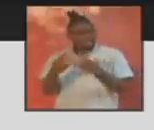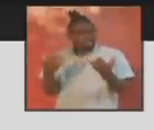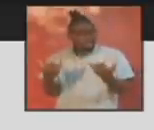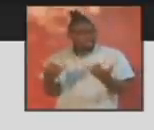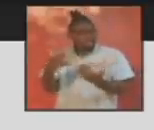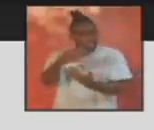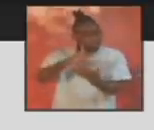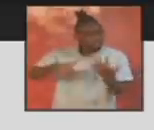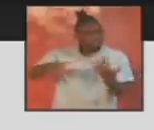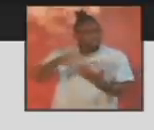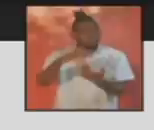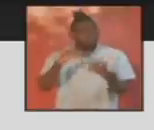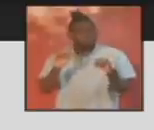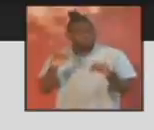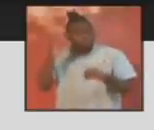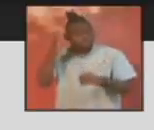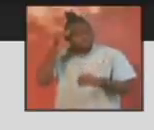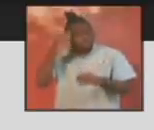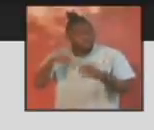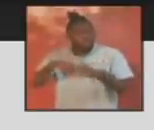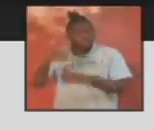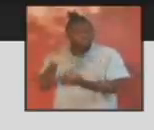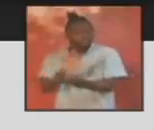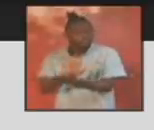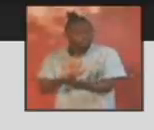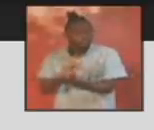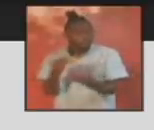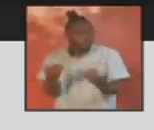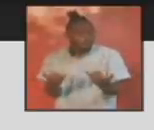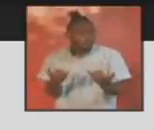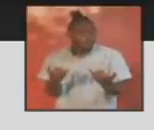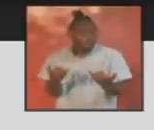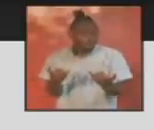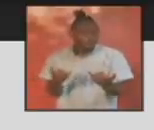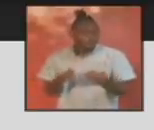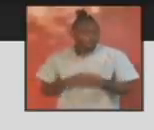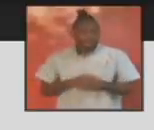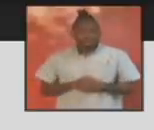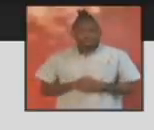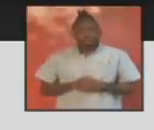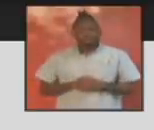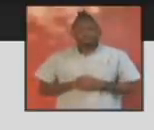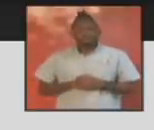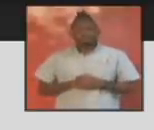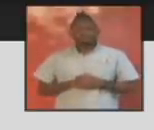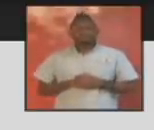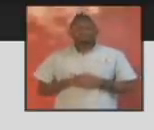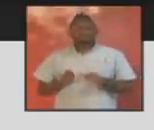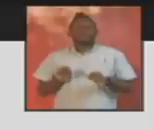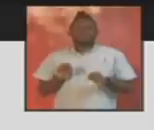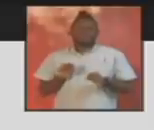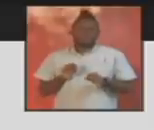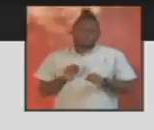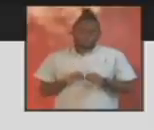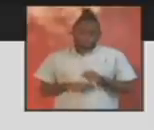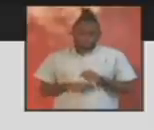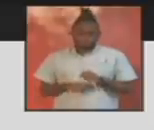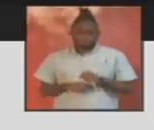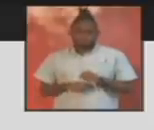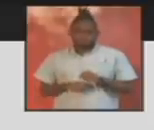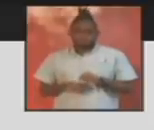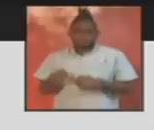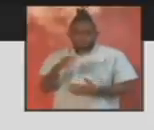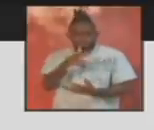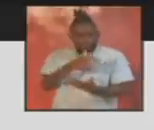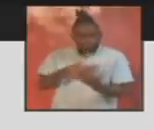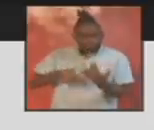therefore a little more exposed, but at this point they're exposed to a population with lower levels of circulating virus, and we